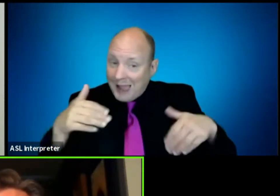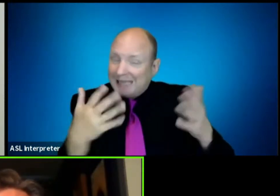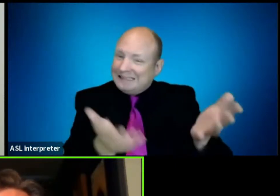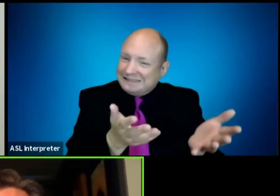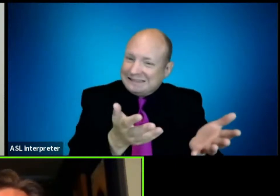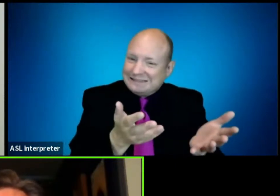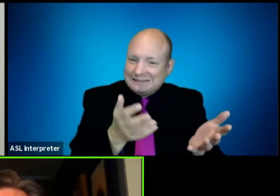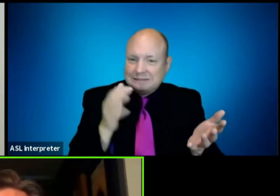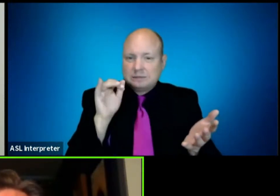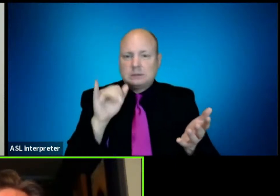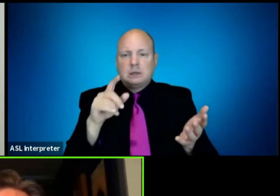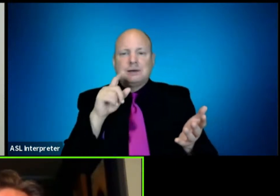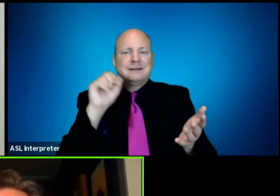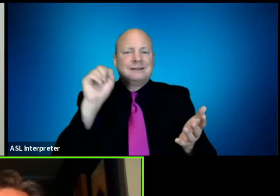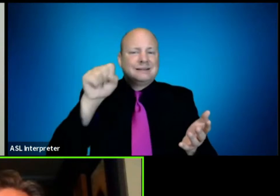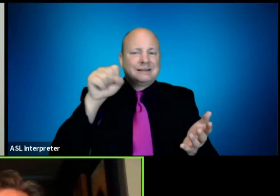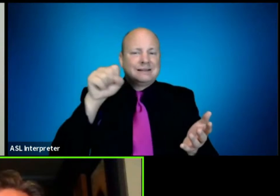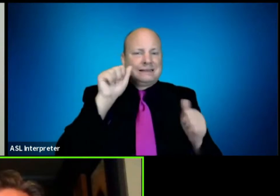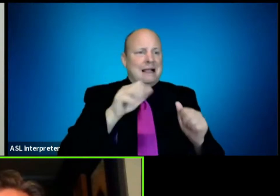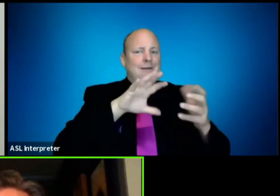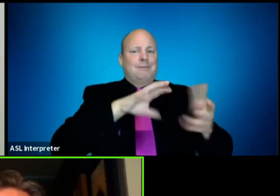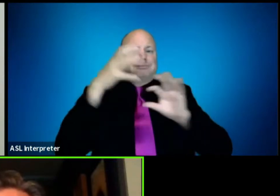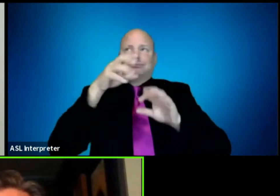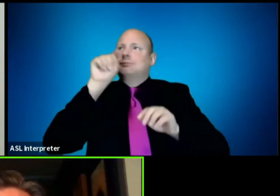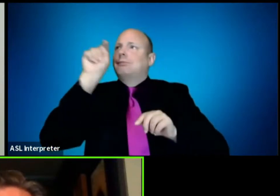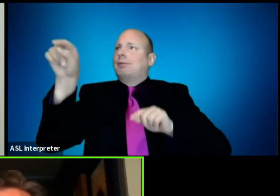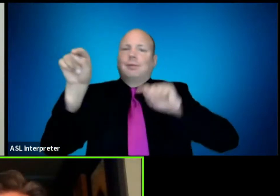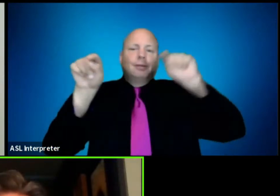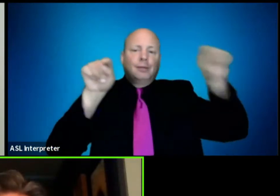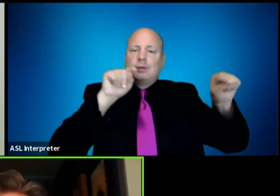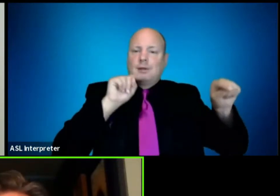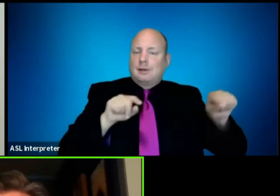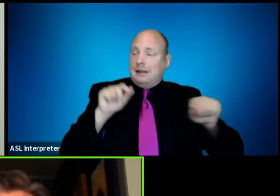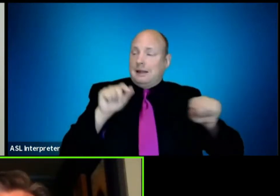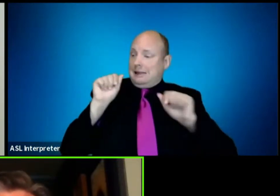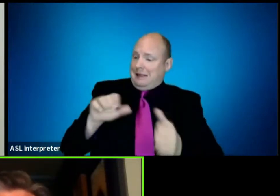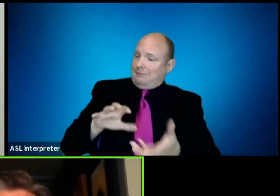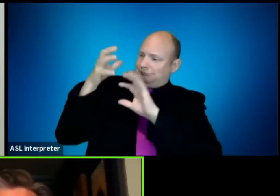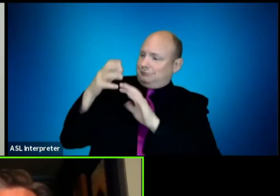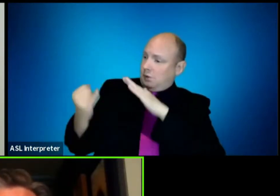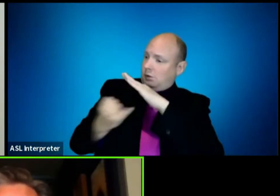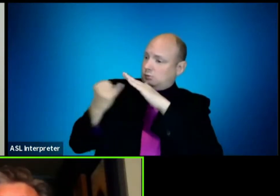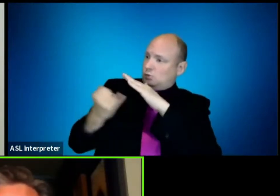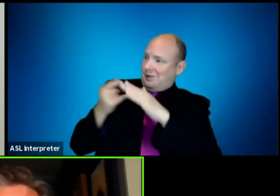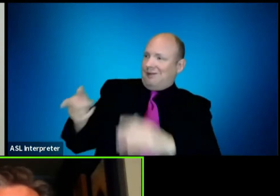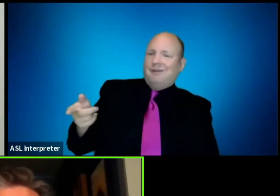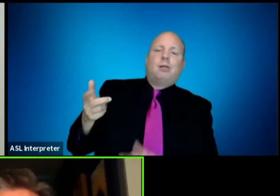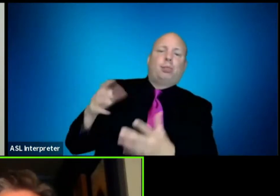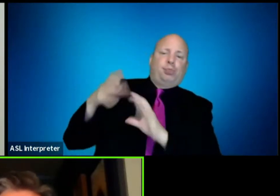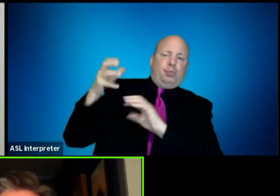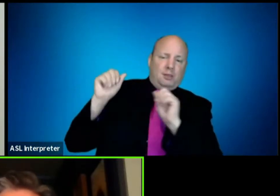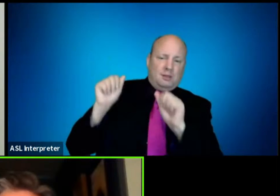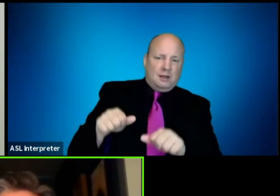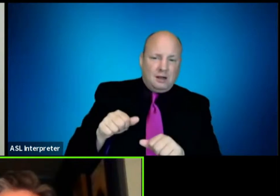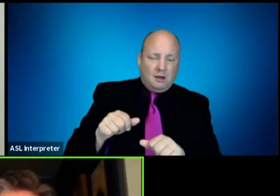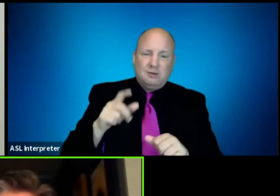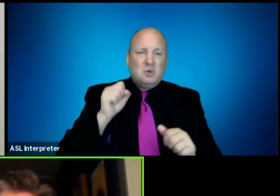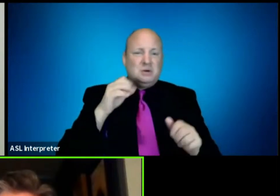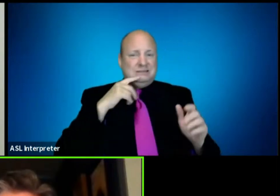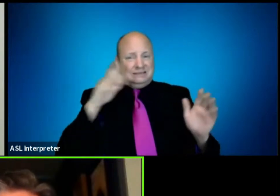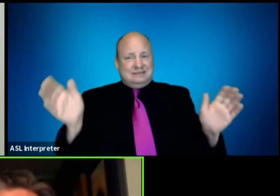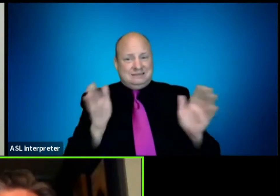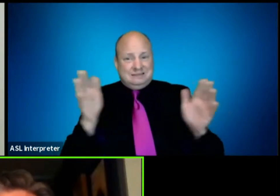is disruptive, but it's less disruptive than seeing COVID go on and spread through schools and lead to potential tragedies with students or